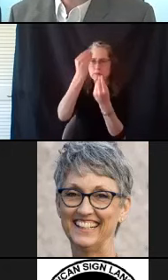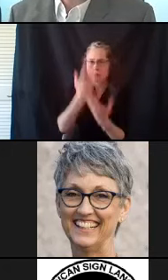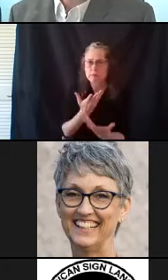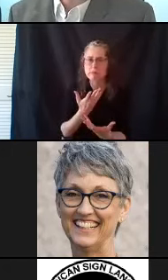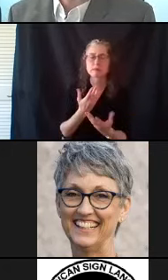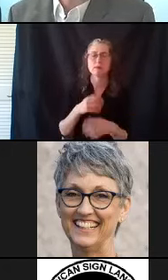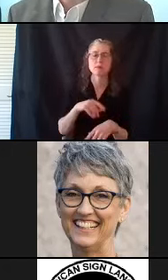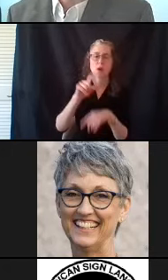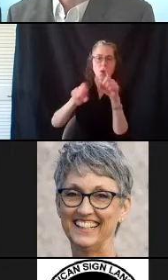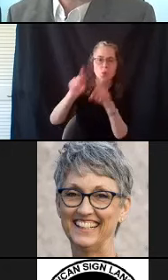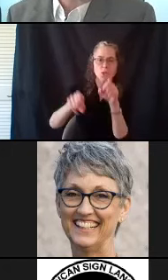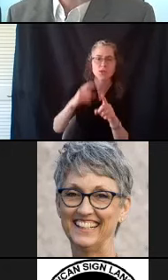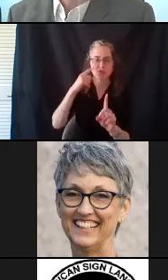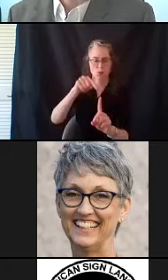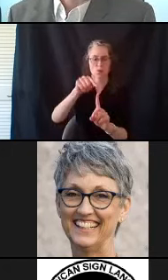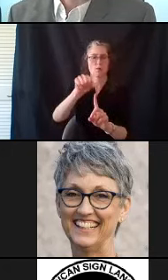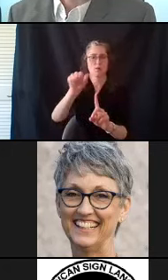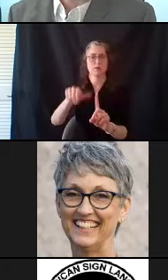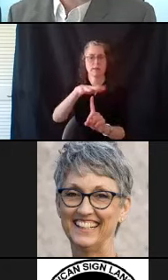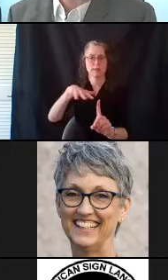of her for Austin and their example.